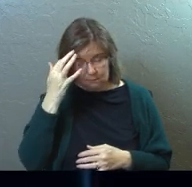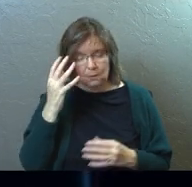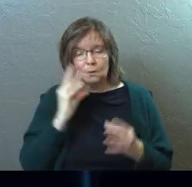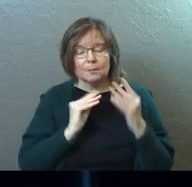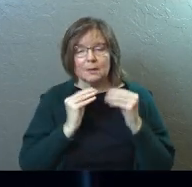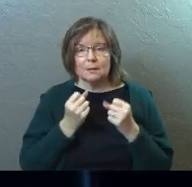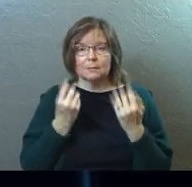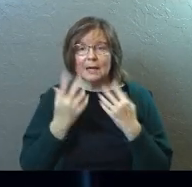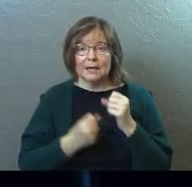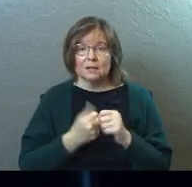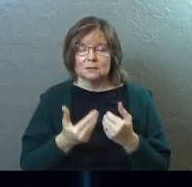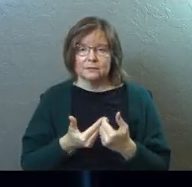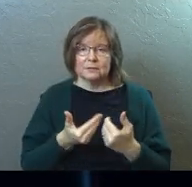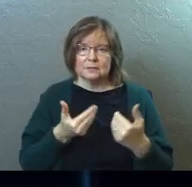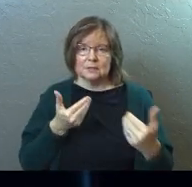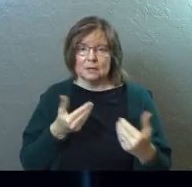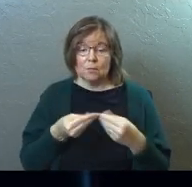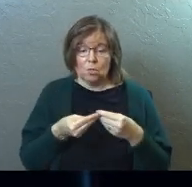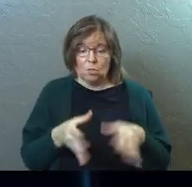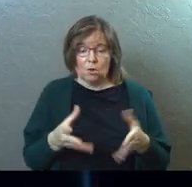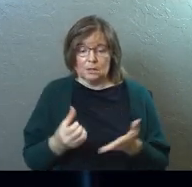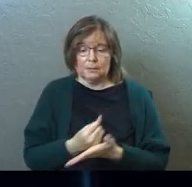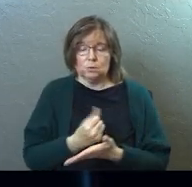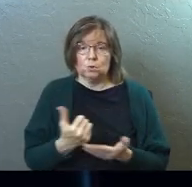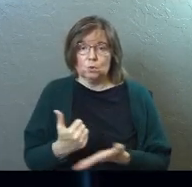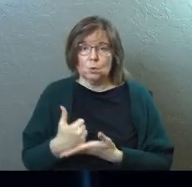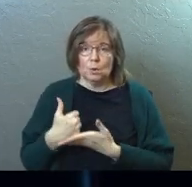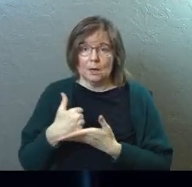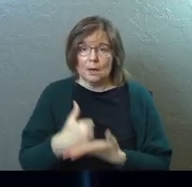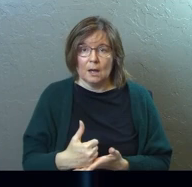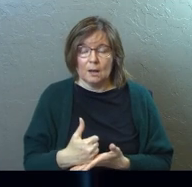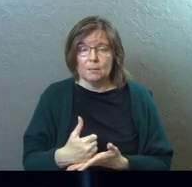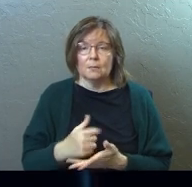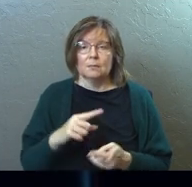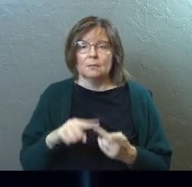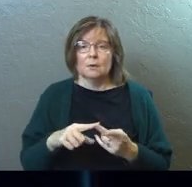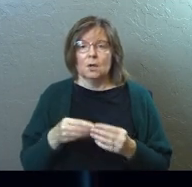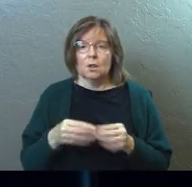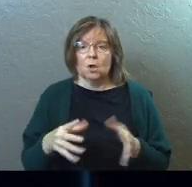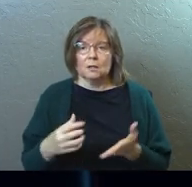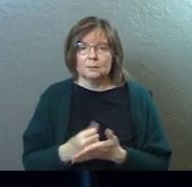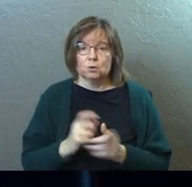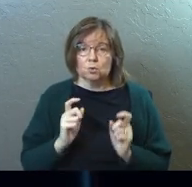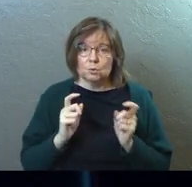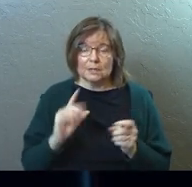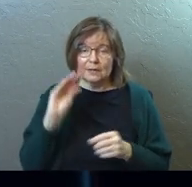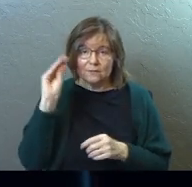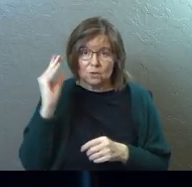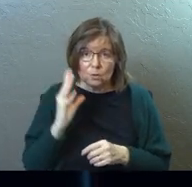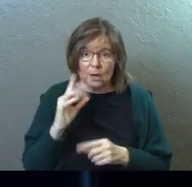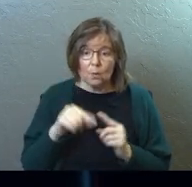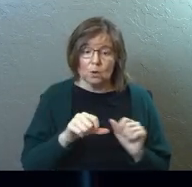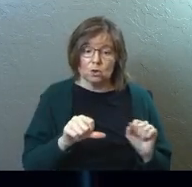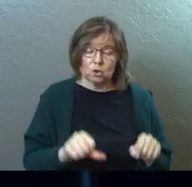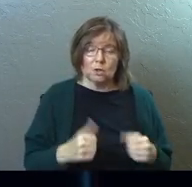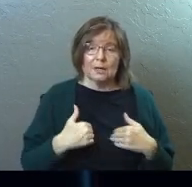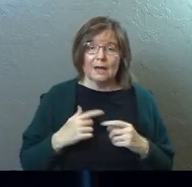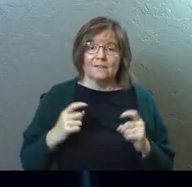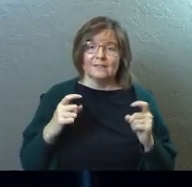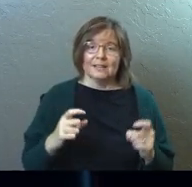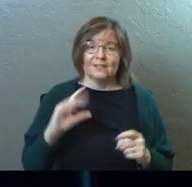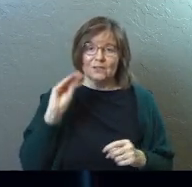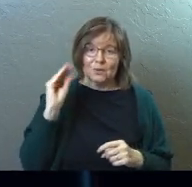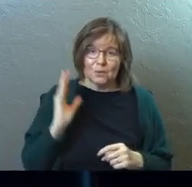of separation, lost opportunity to help, lost opportunity to give grace when you could have